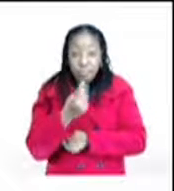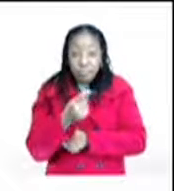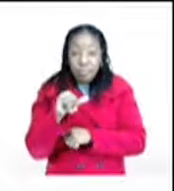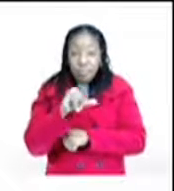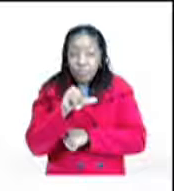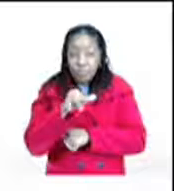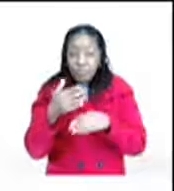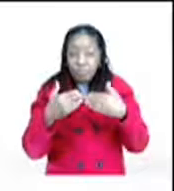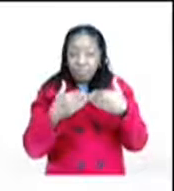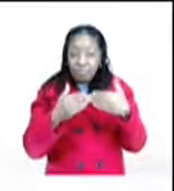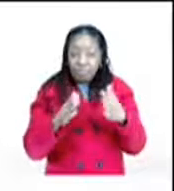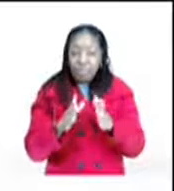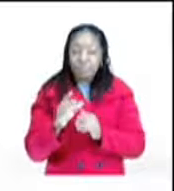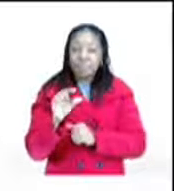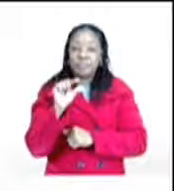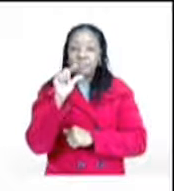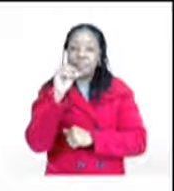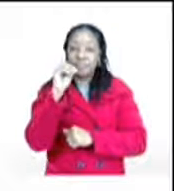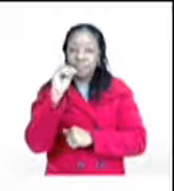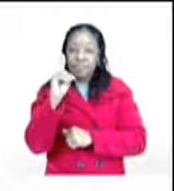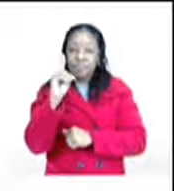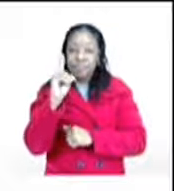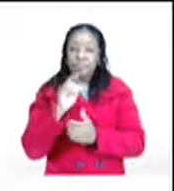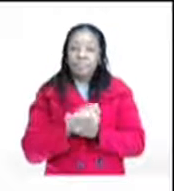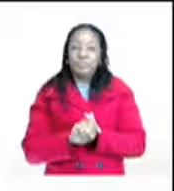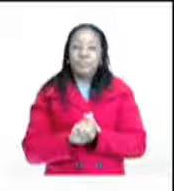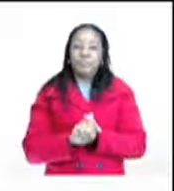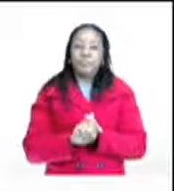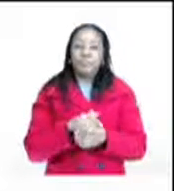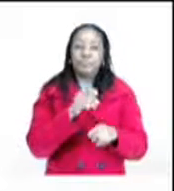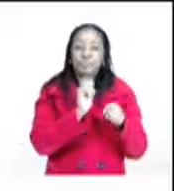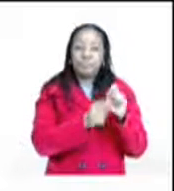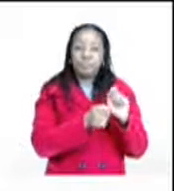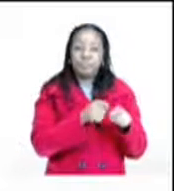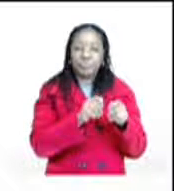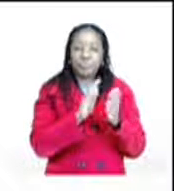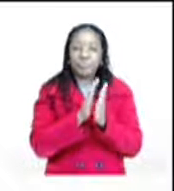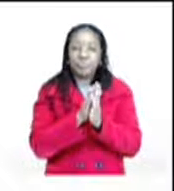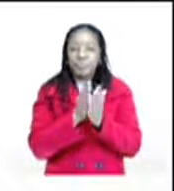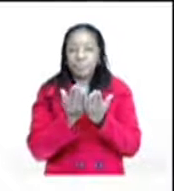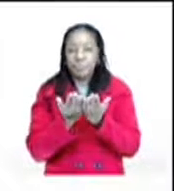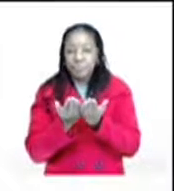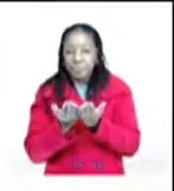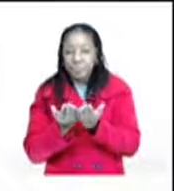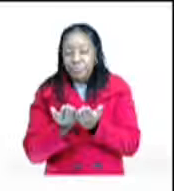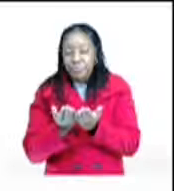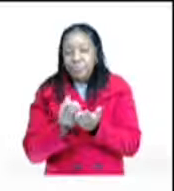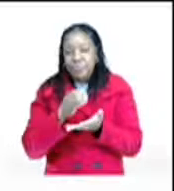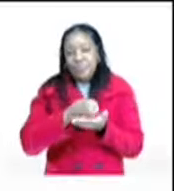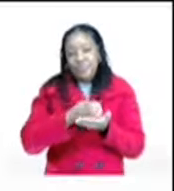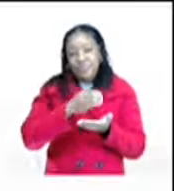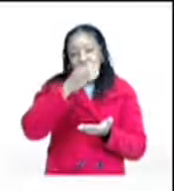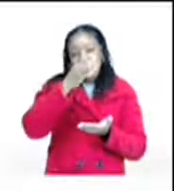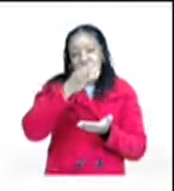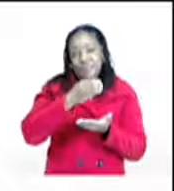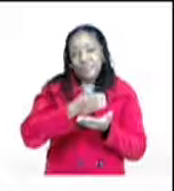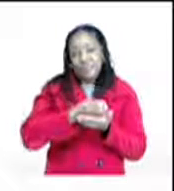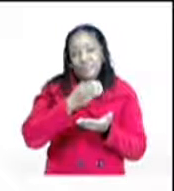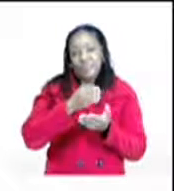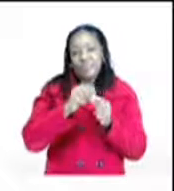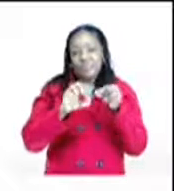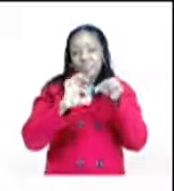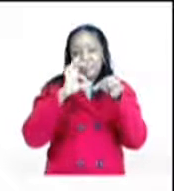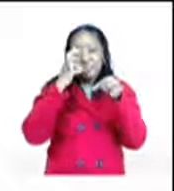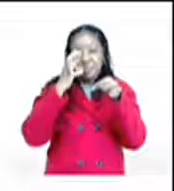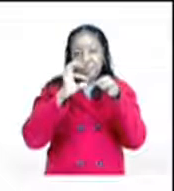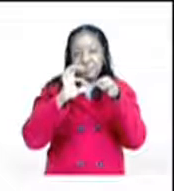sound of each picture. Drum, book, diver,